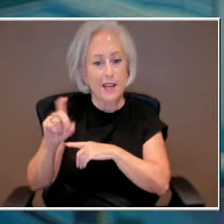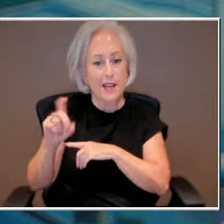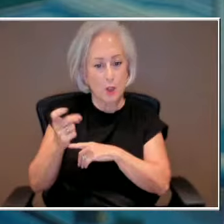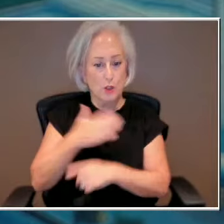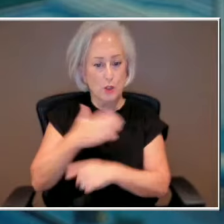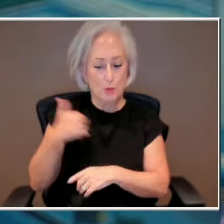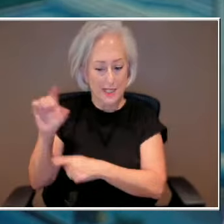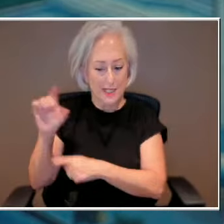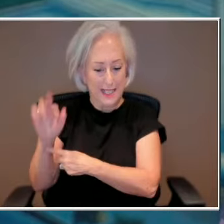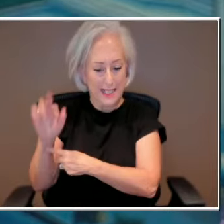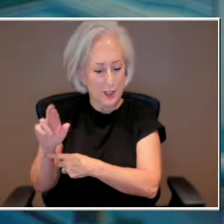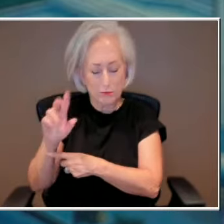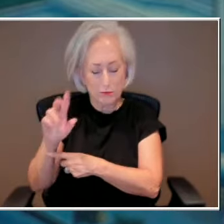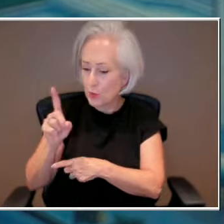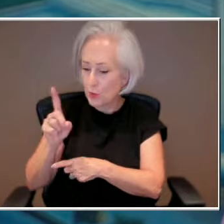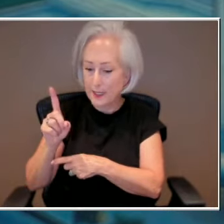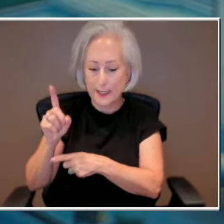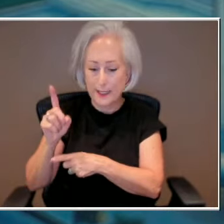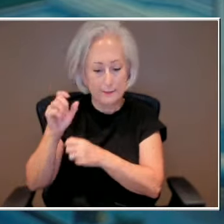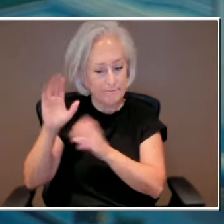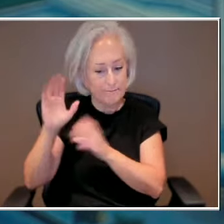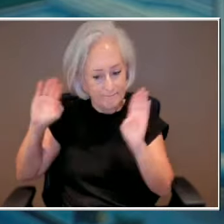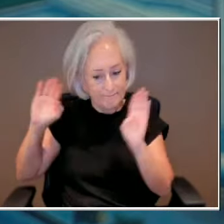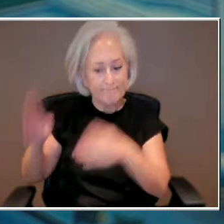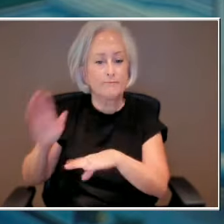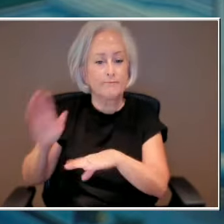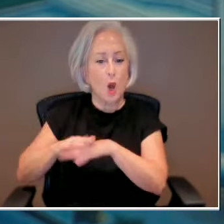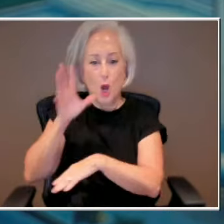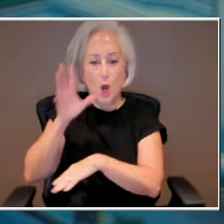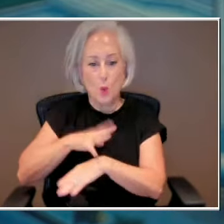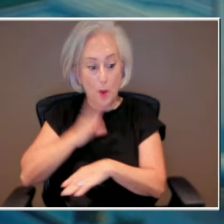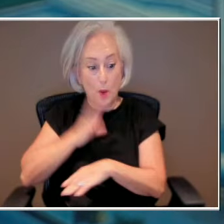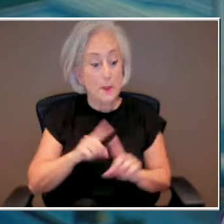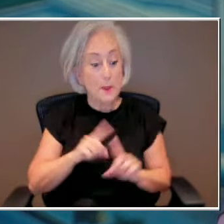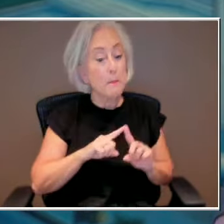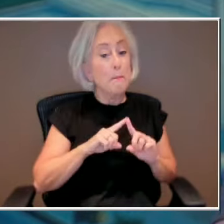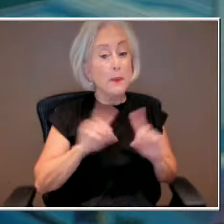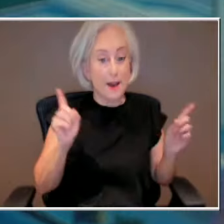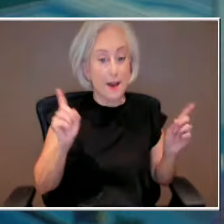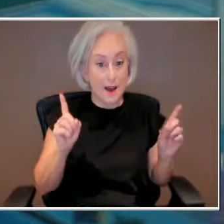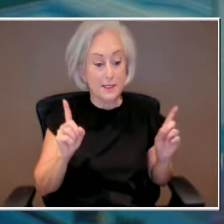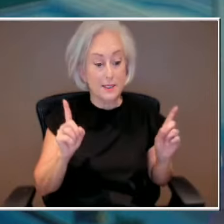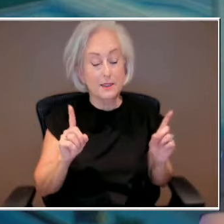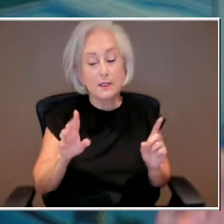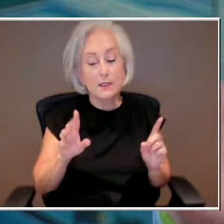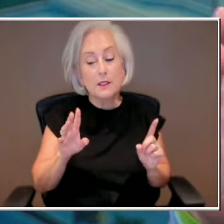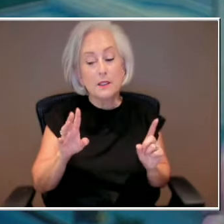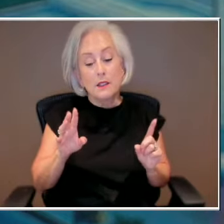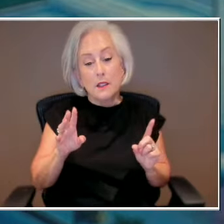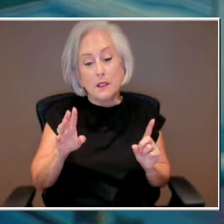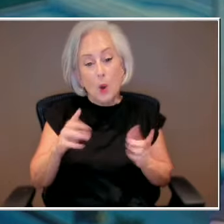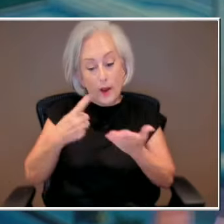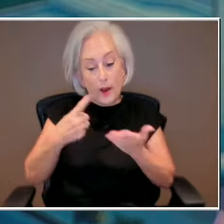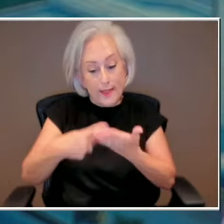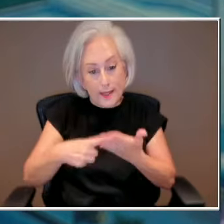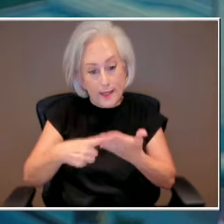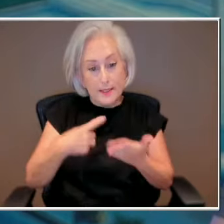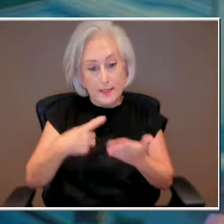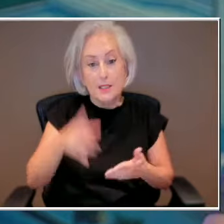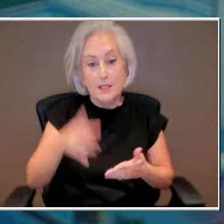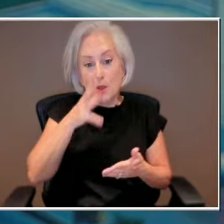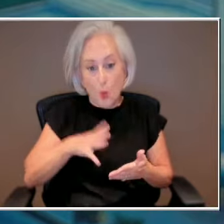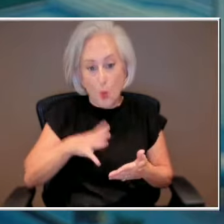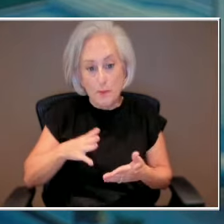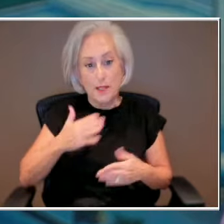All I've ever asked is just that when they talk about women and doing your breast exams, like, here are the symptoms and